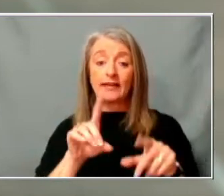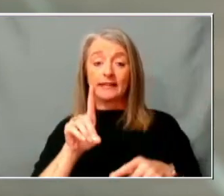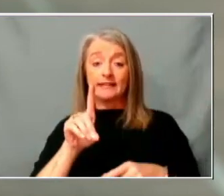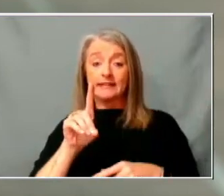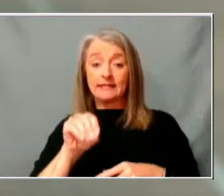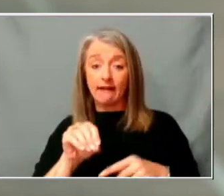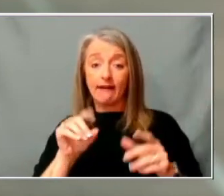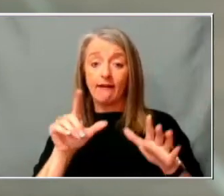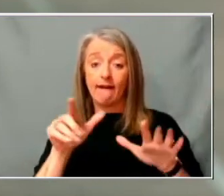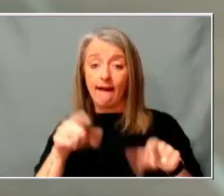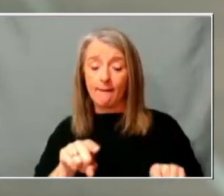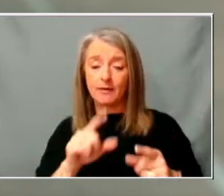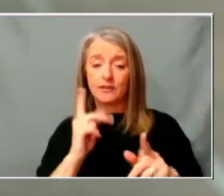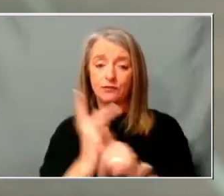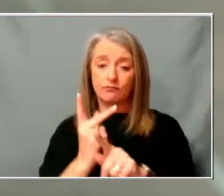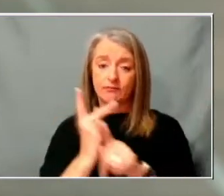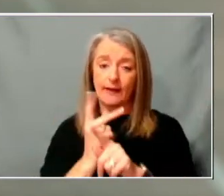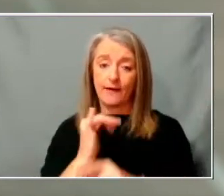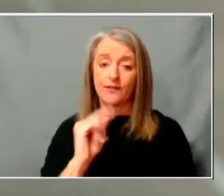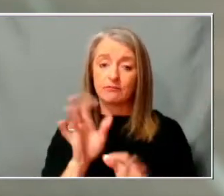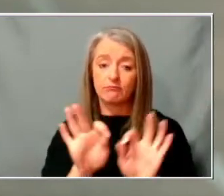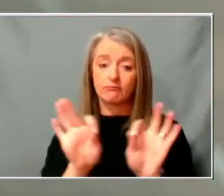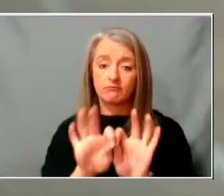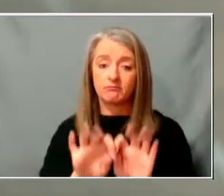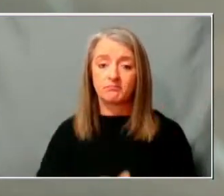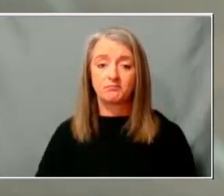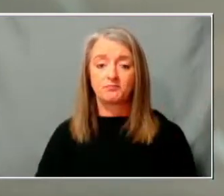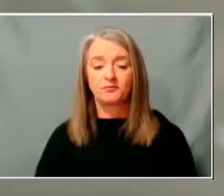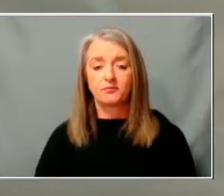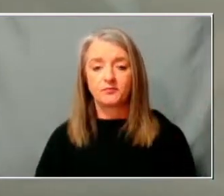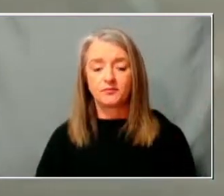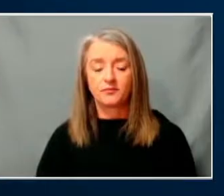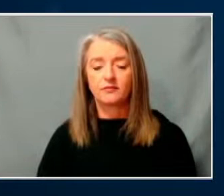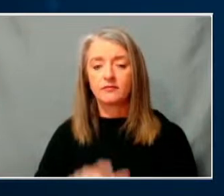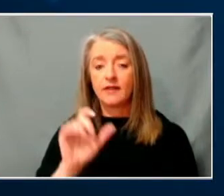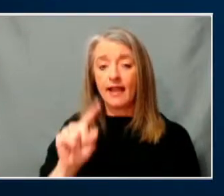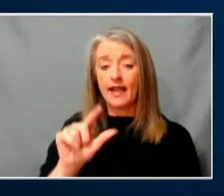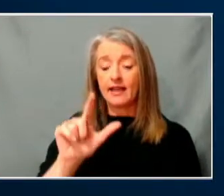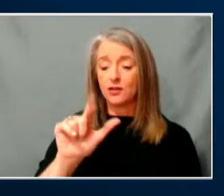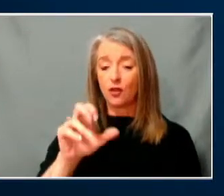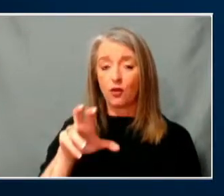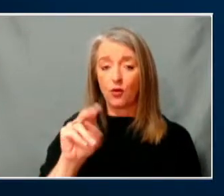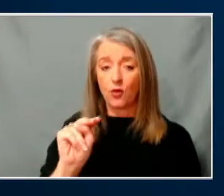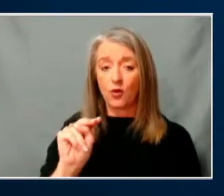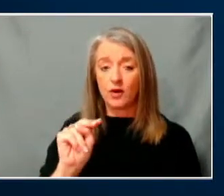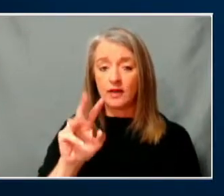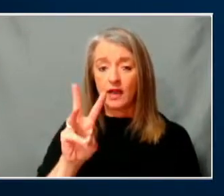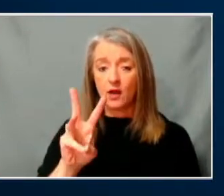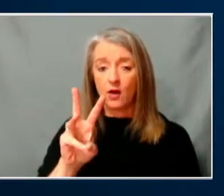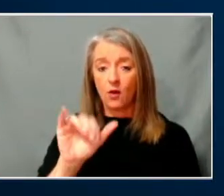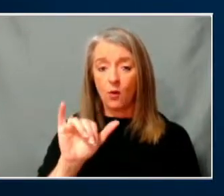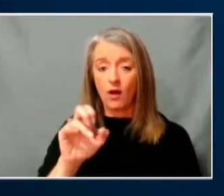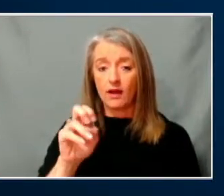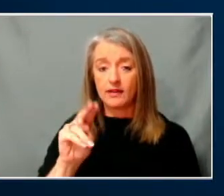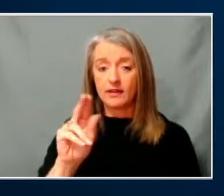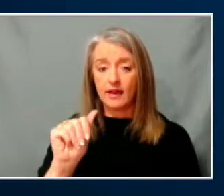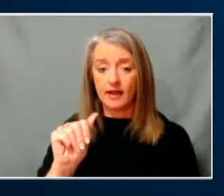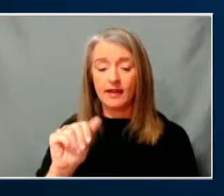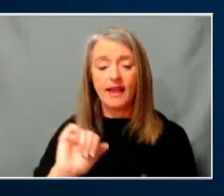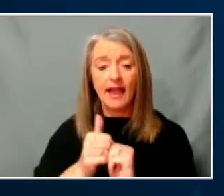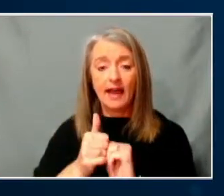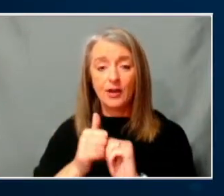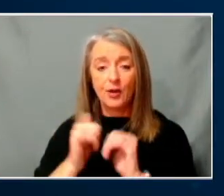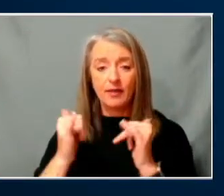appropriate care at the right time. I want to ask Lauren and Wanye, just how do you play differently